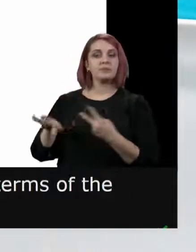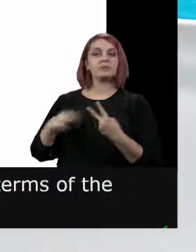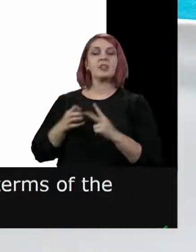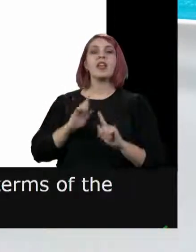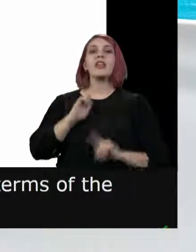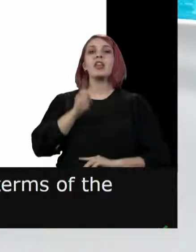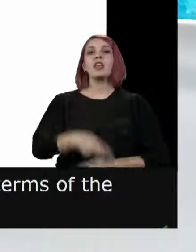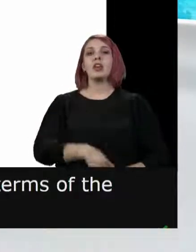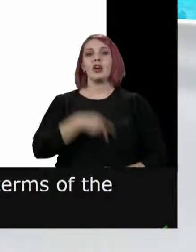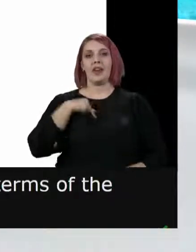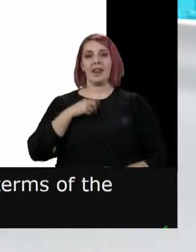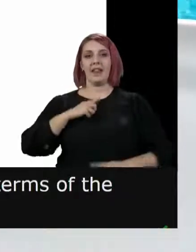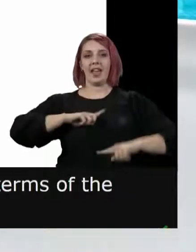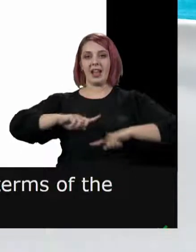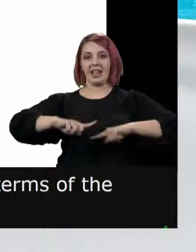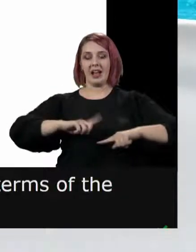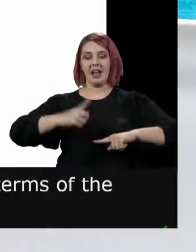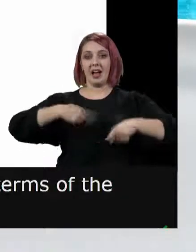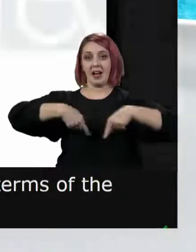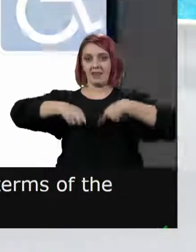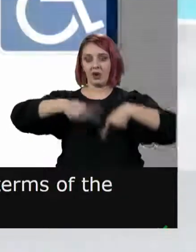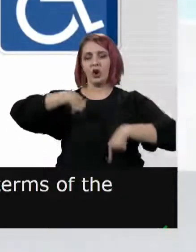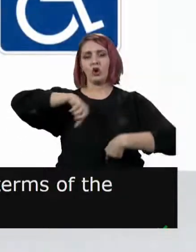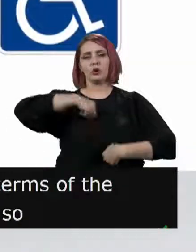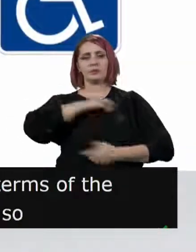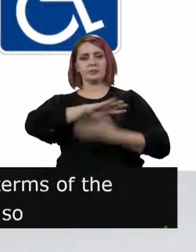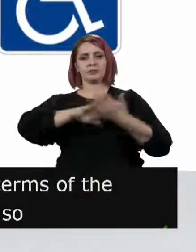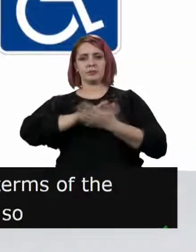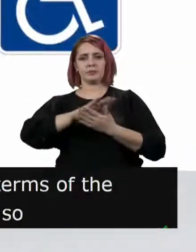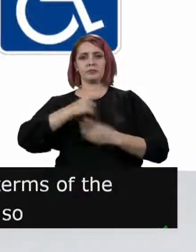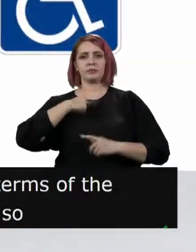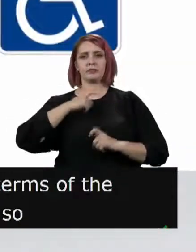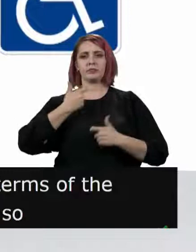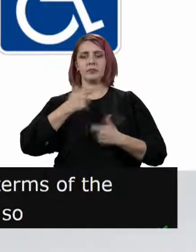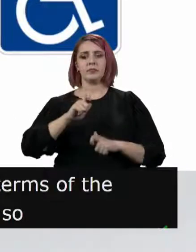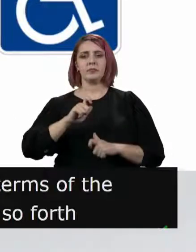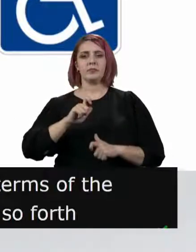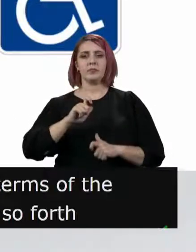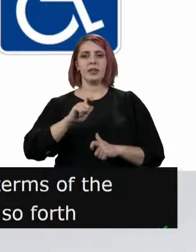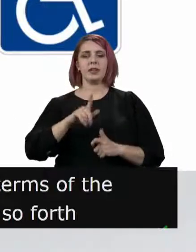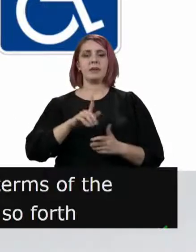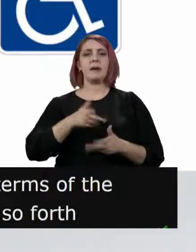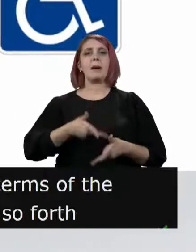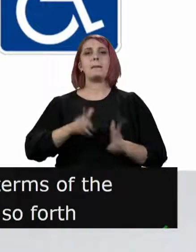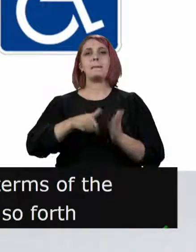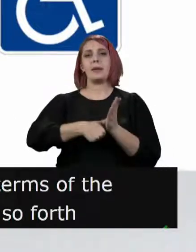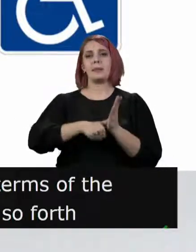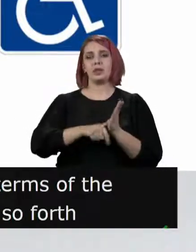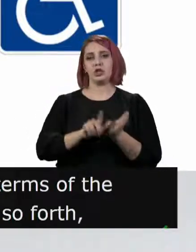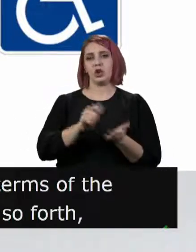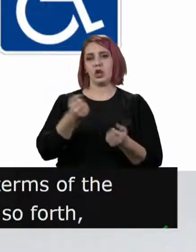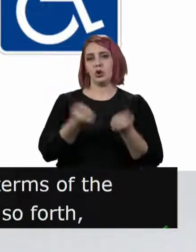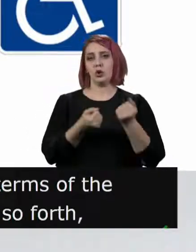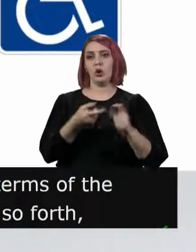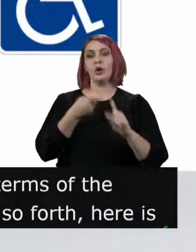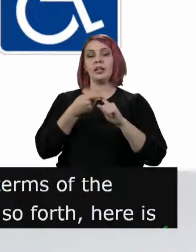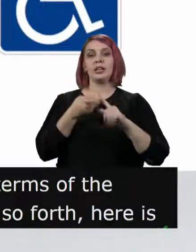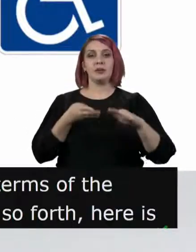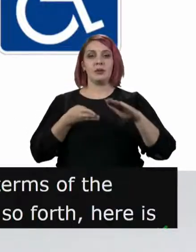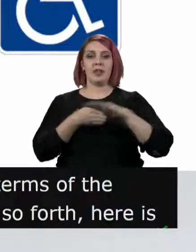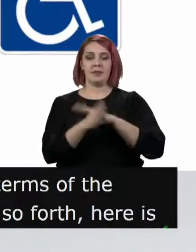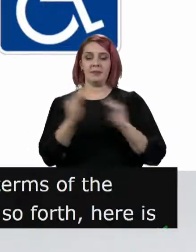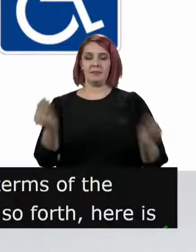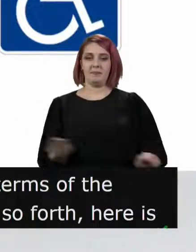forth, here the DG for traffic is trying to